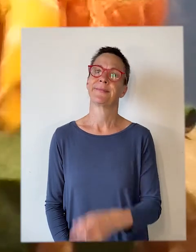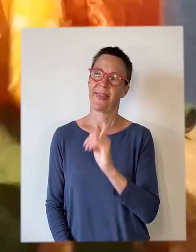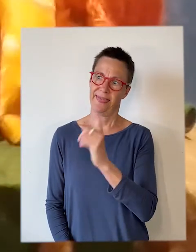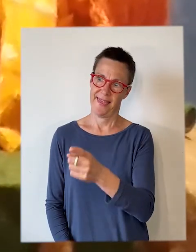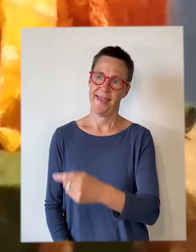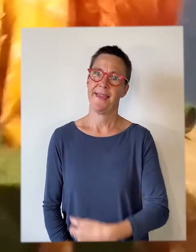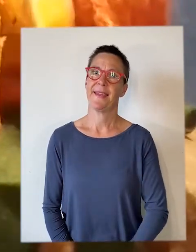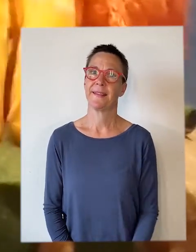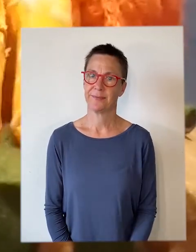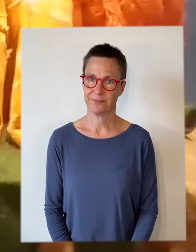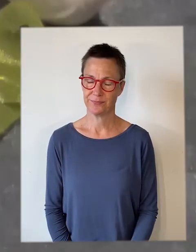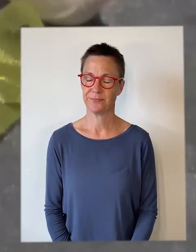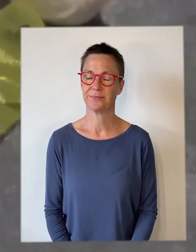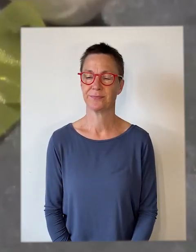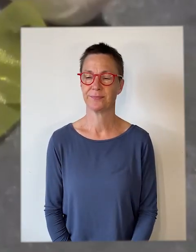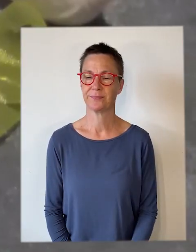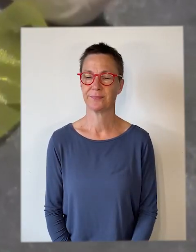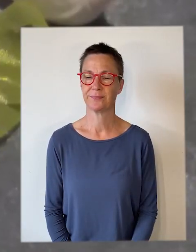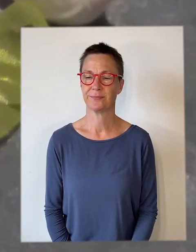There you are.